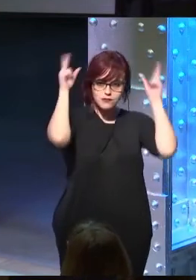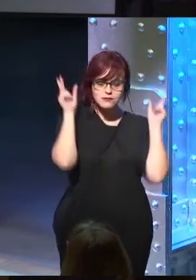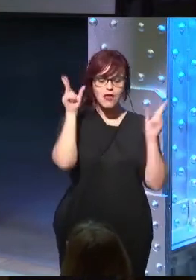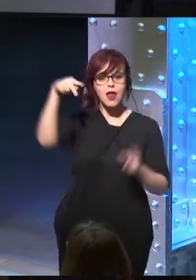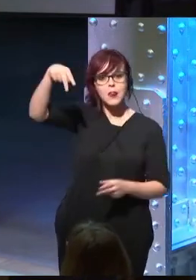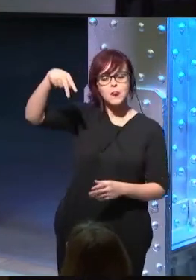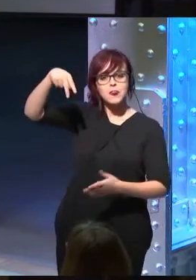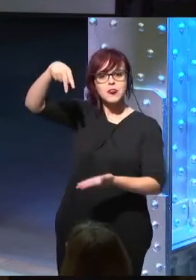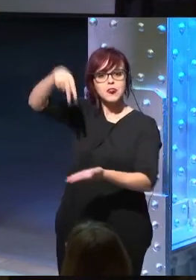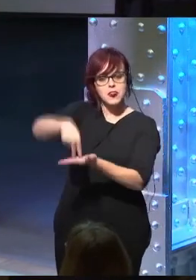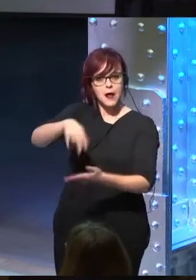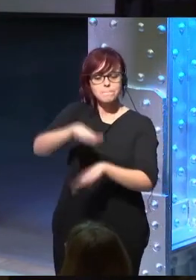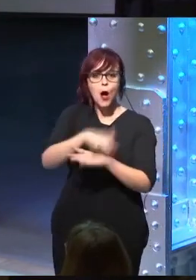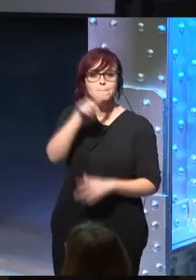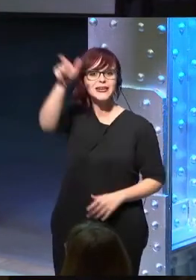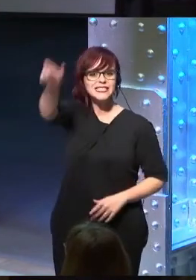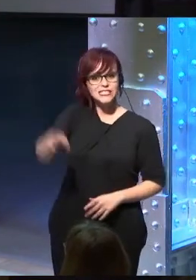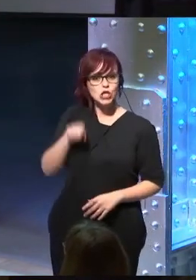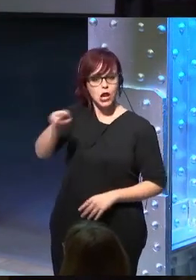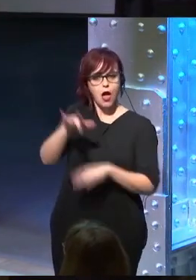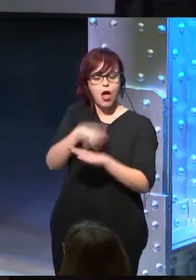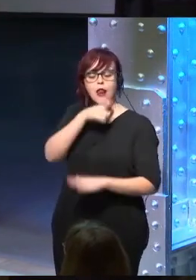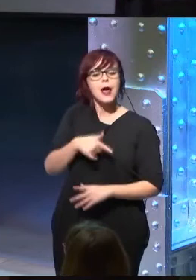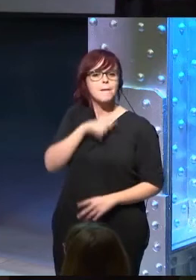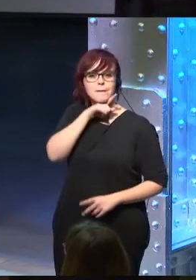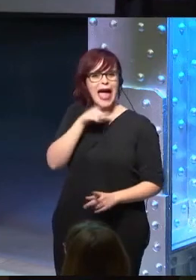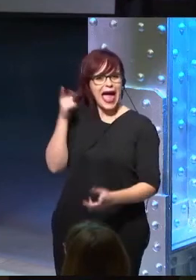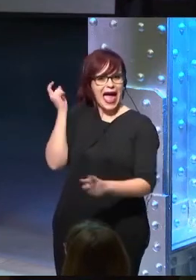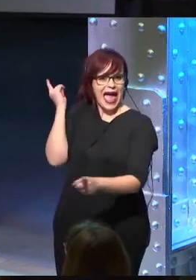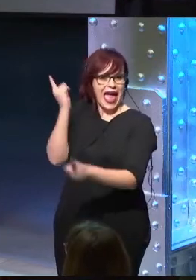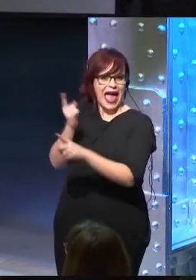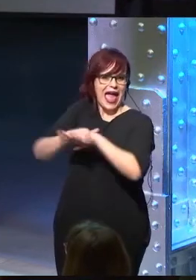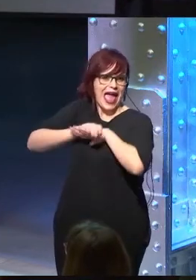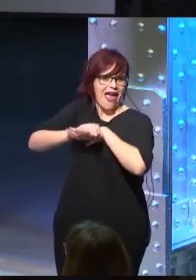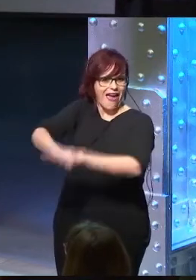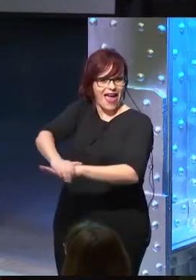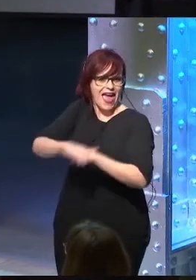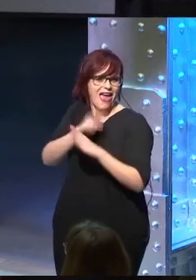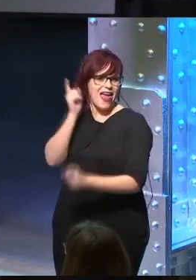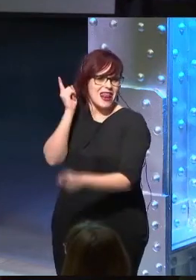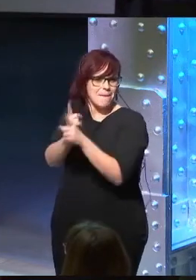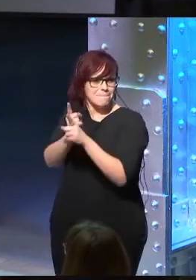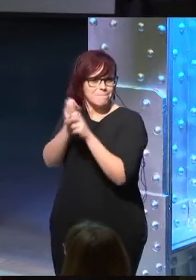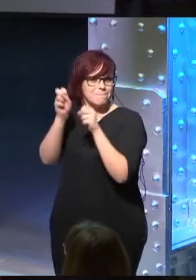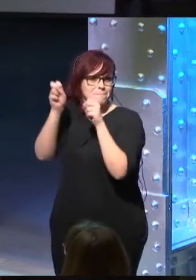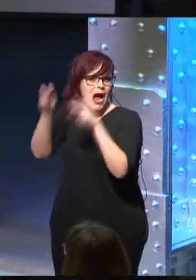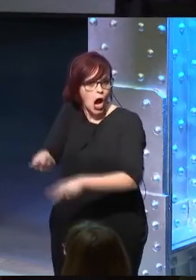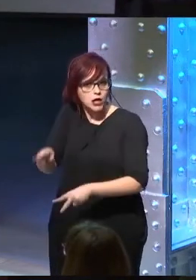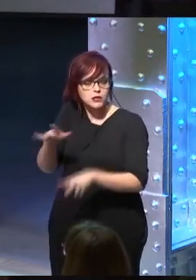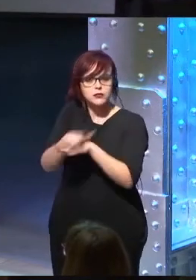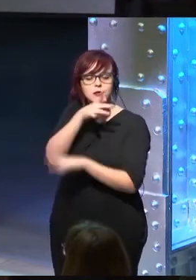Romans were pointing to the idea of male voice, female voice, the idea of the woman using